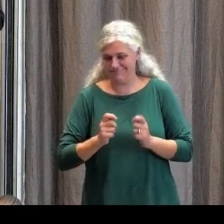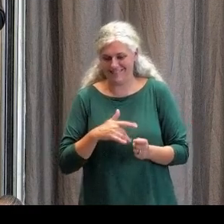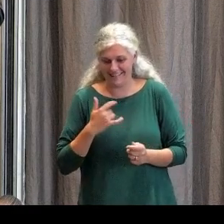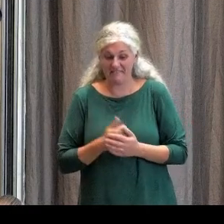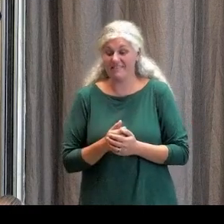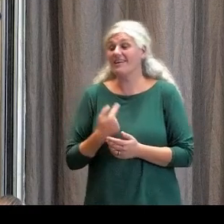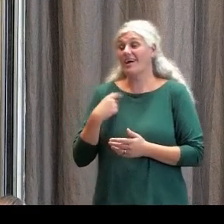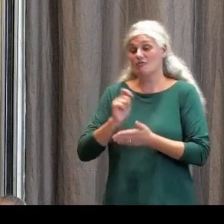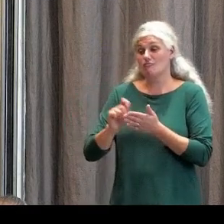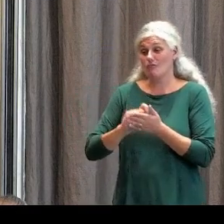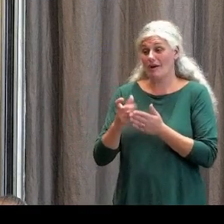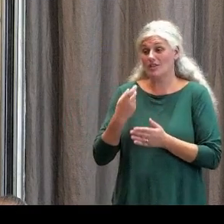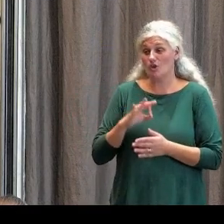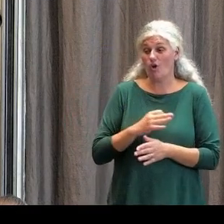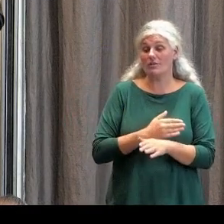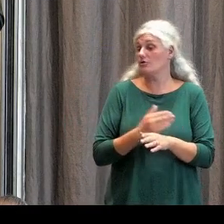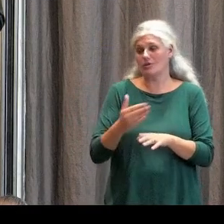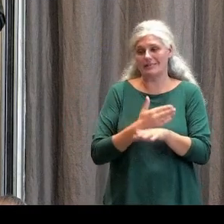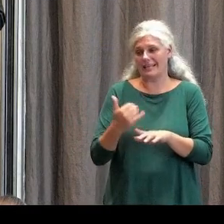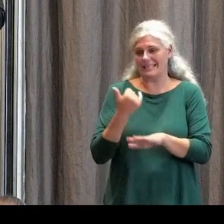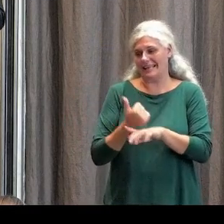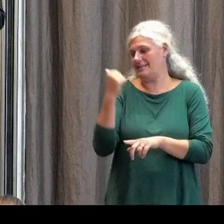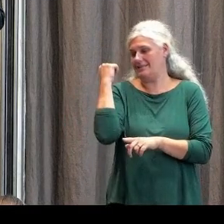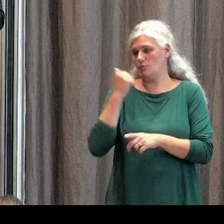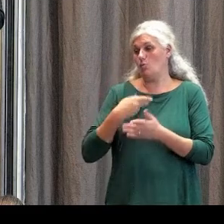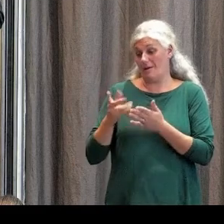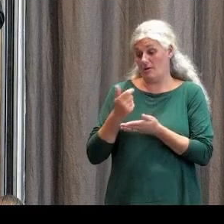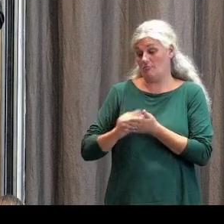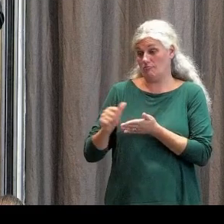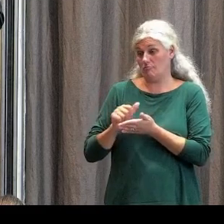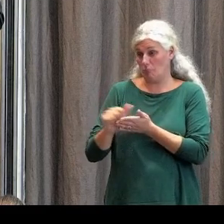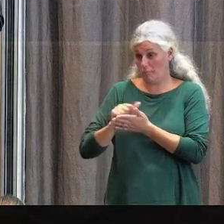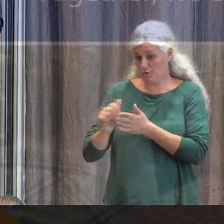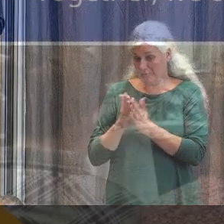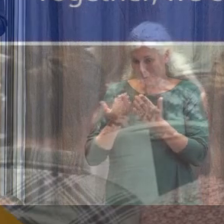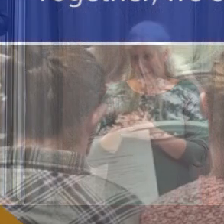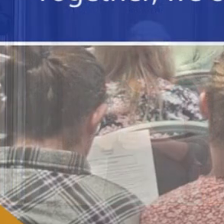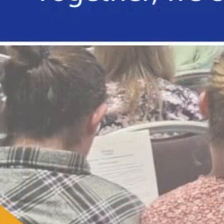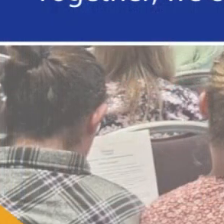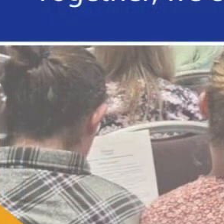wrote the book, the dog trial hadn't started, so I didn't know that it was going to work.